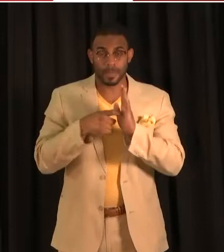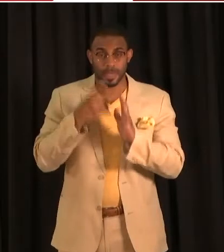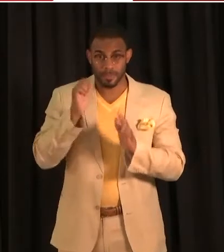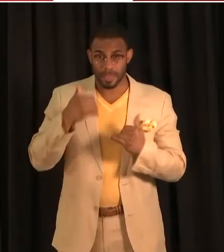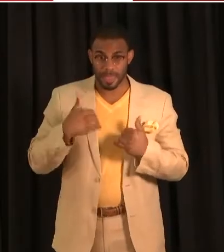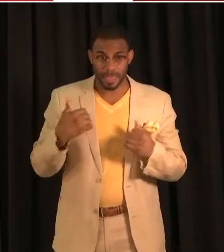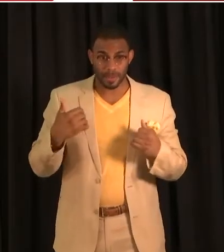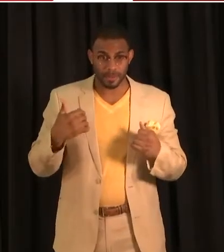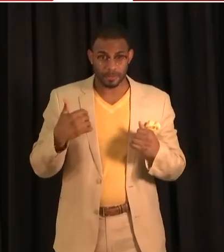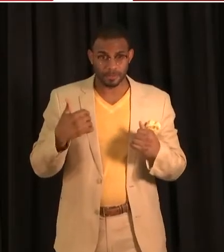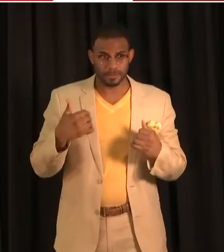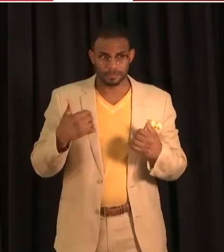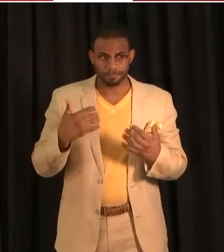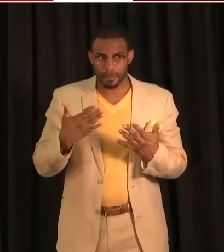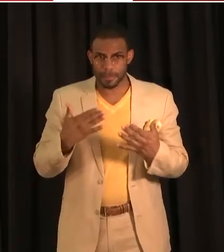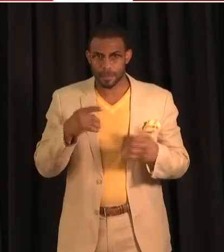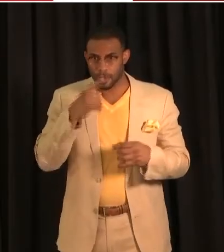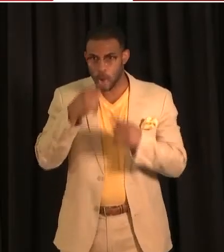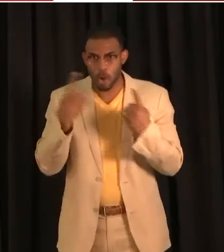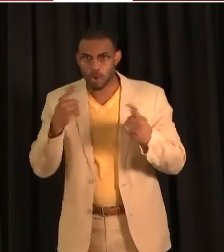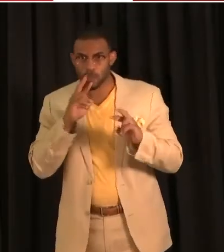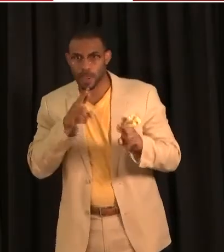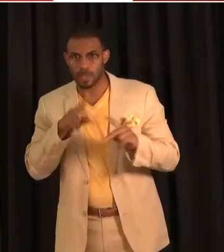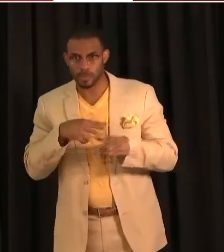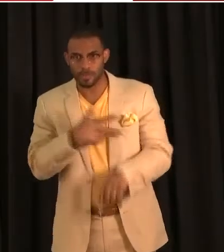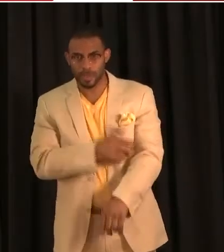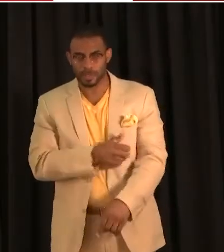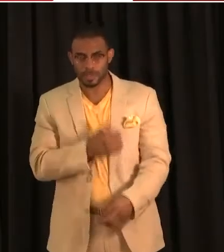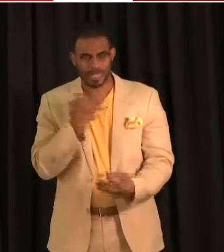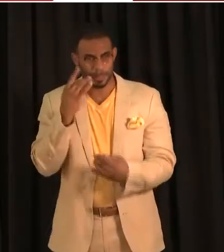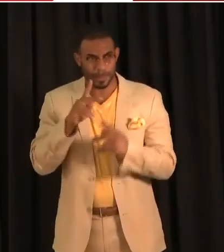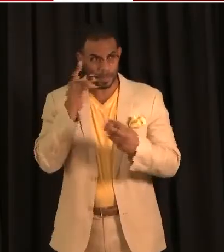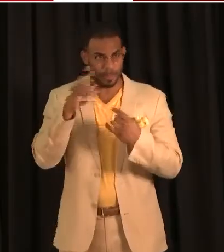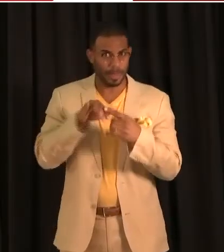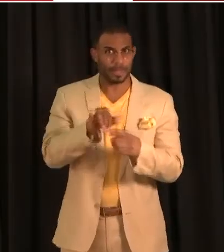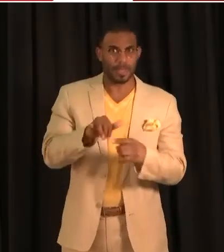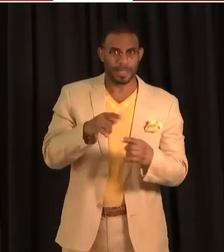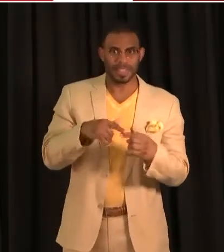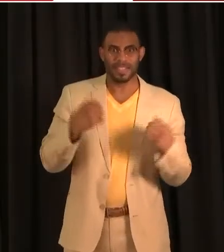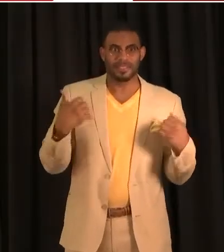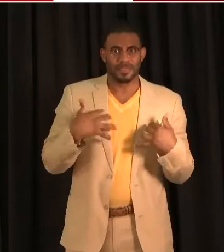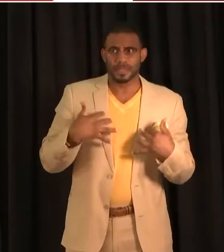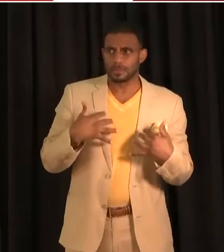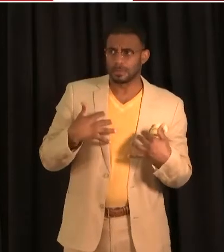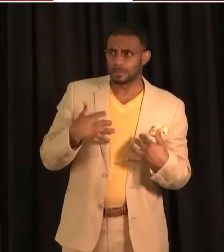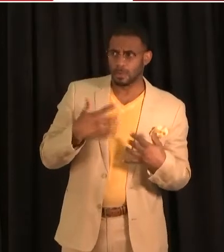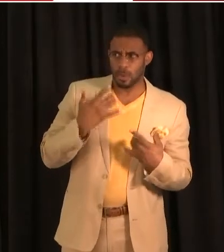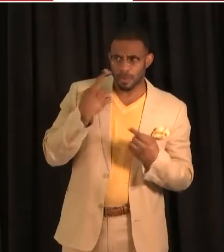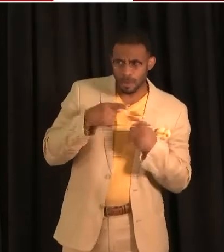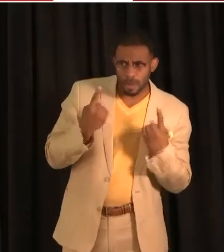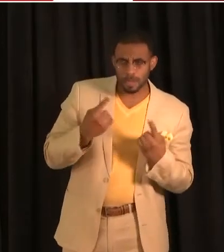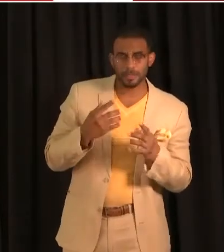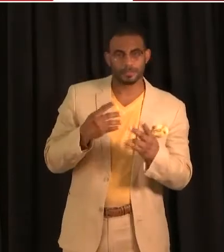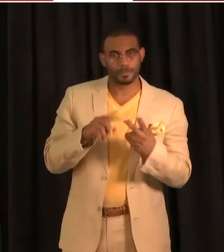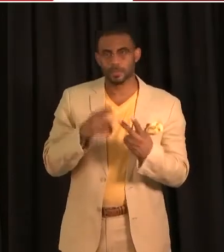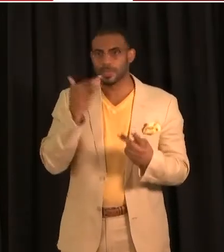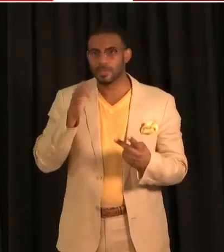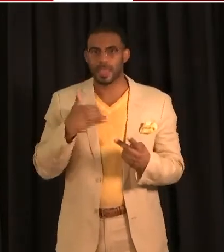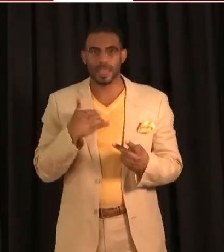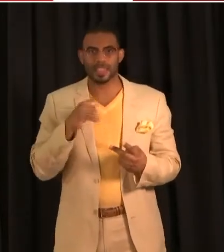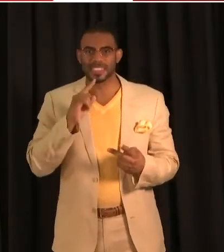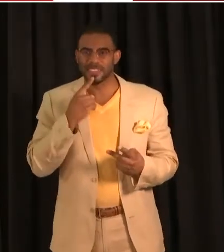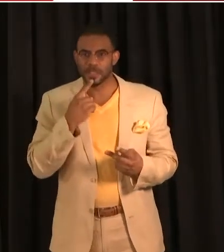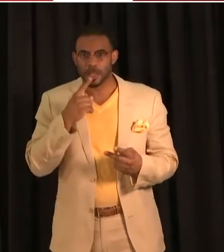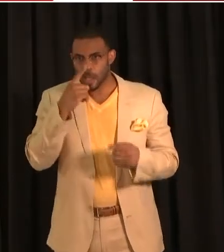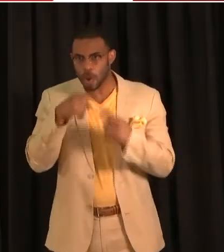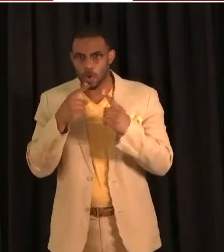a severe allergic reaction to this vaccine. So it's really thinking about those in the second dose. And number 2 is if you've had